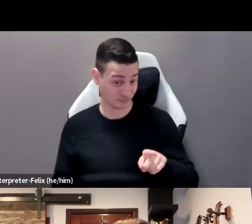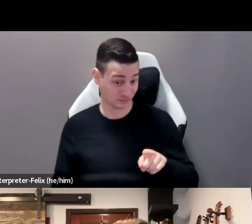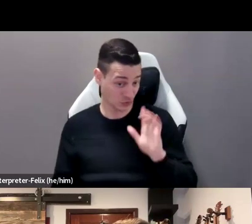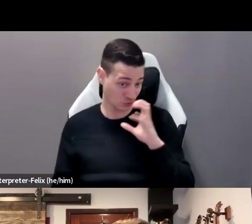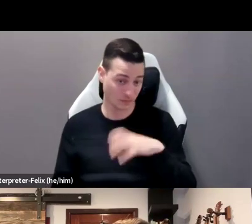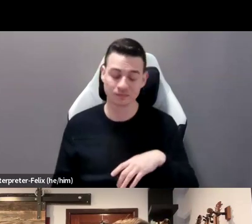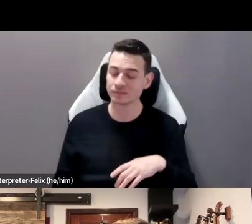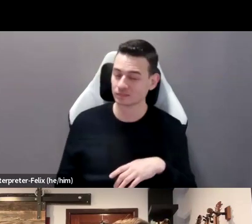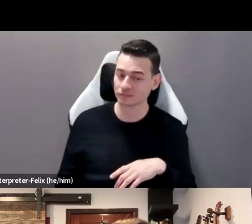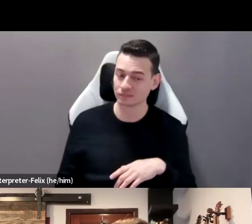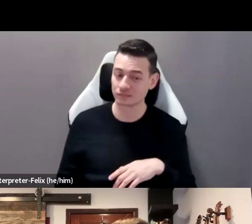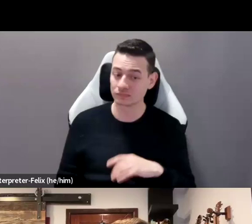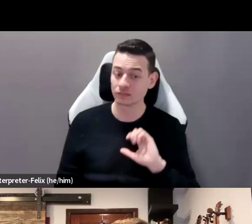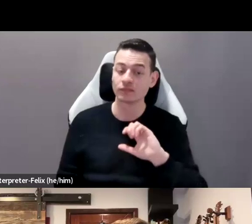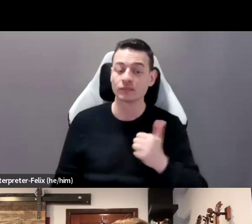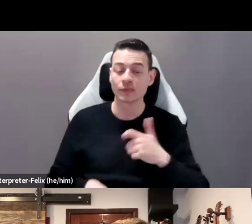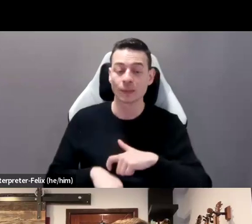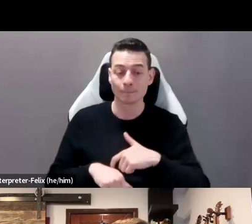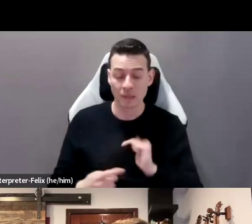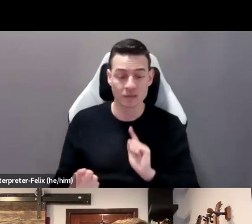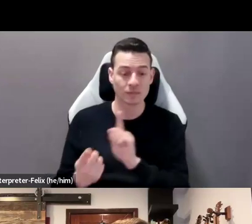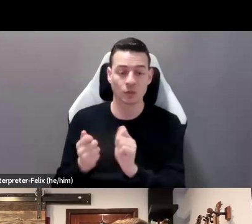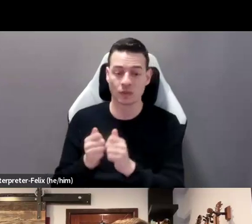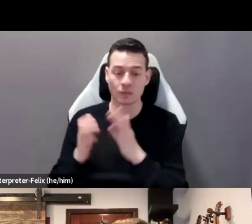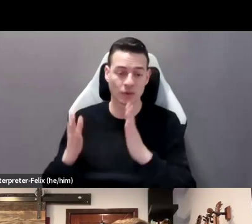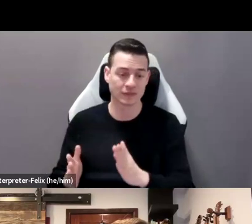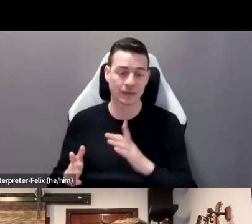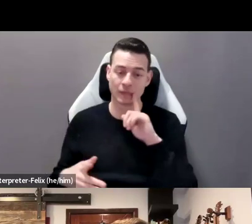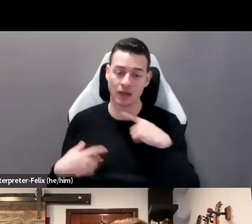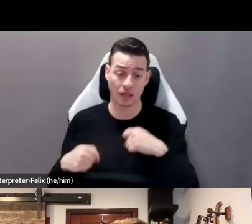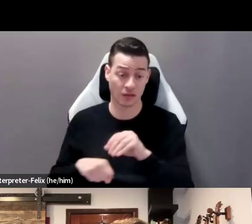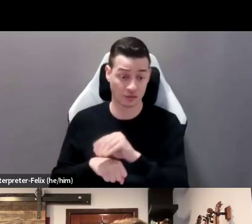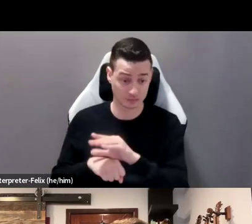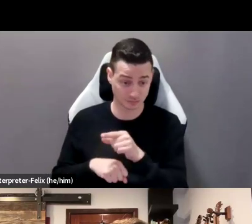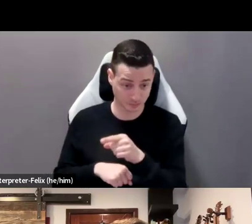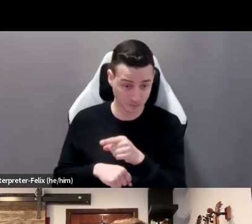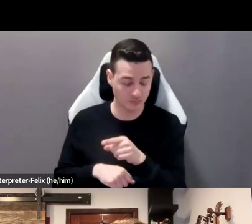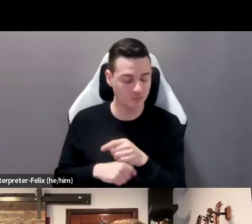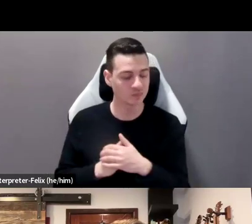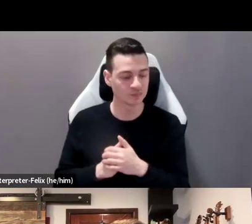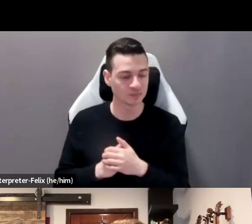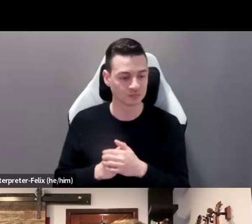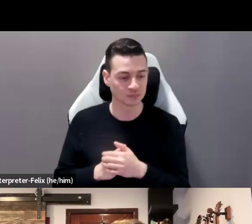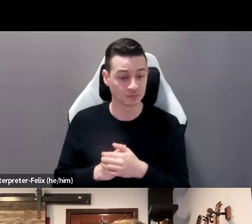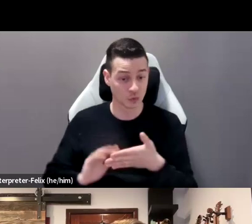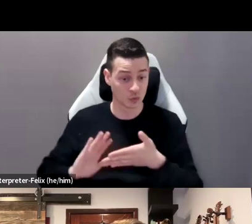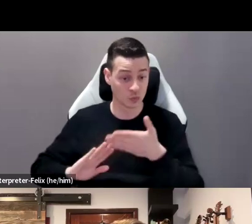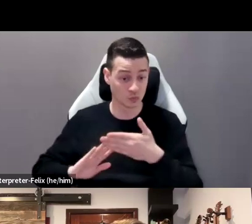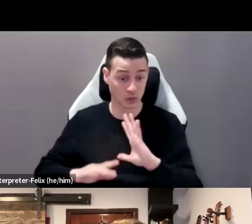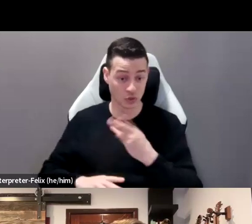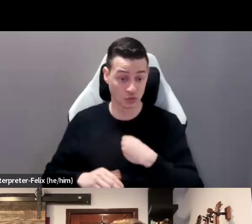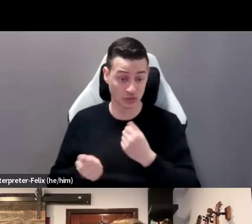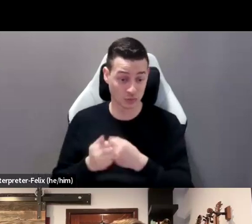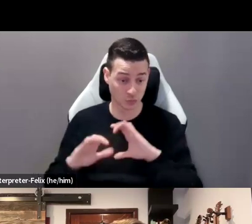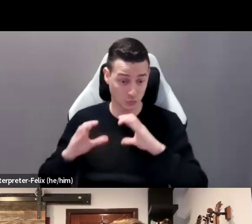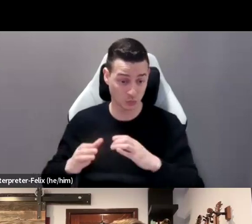with the person in mental health counseling, a therapist who was in charge of the trans support group. And as